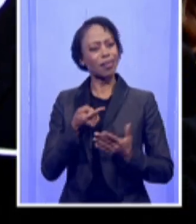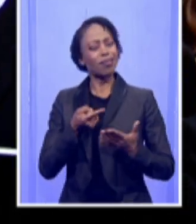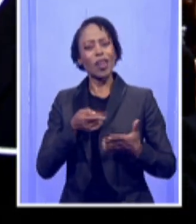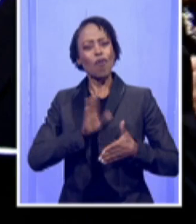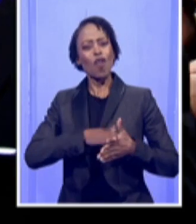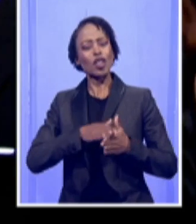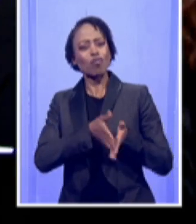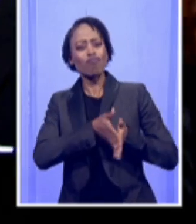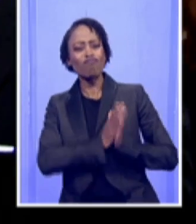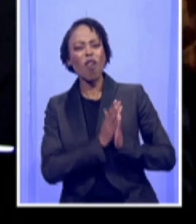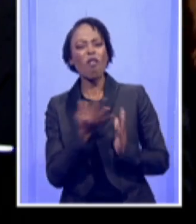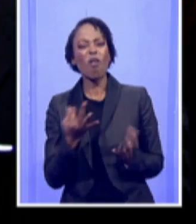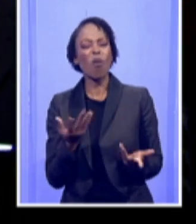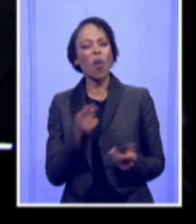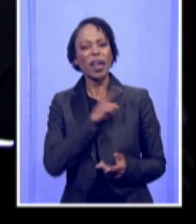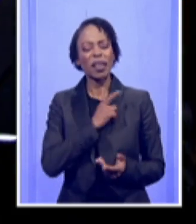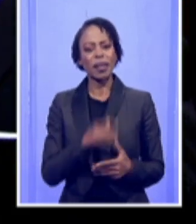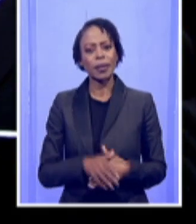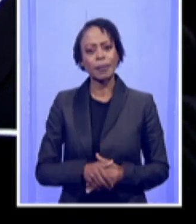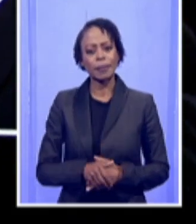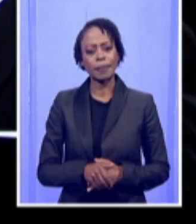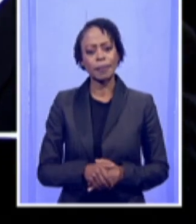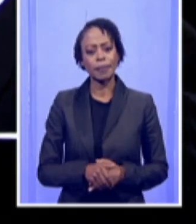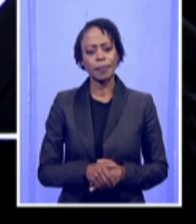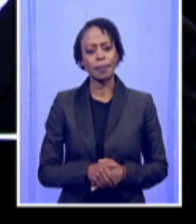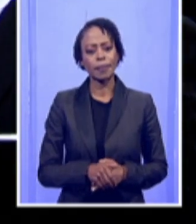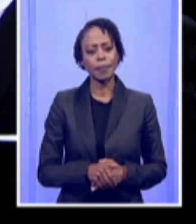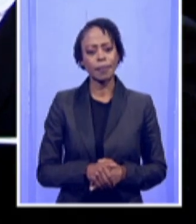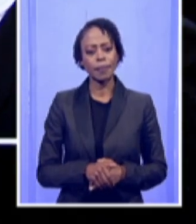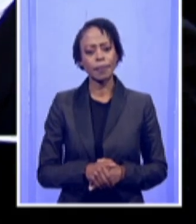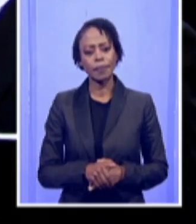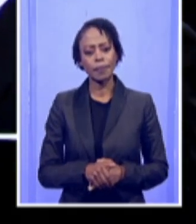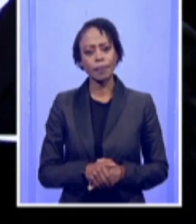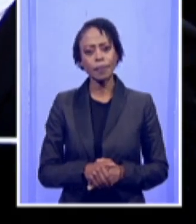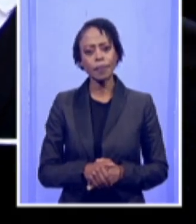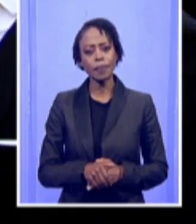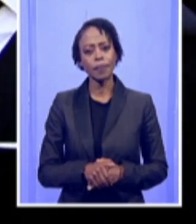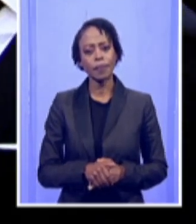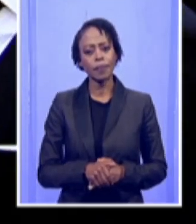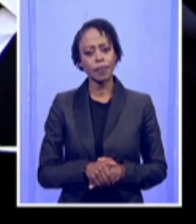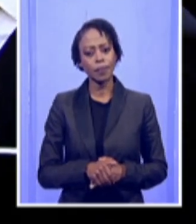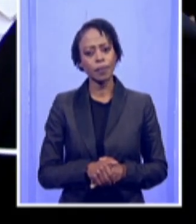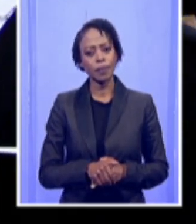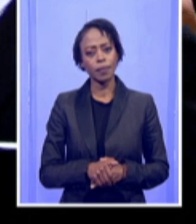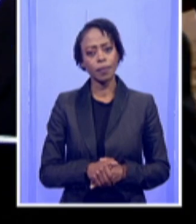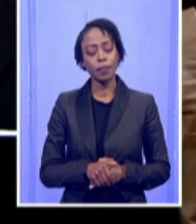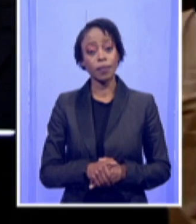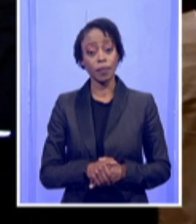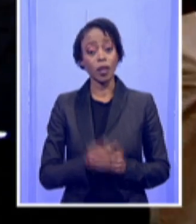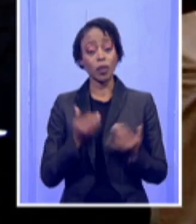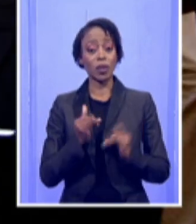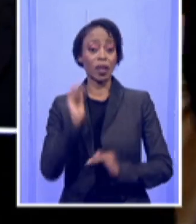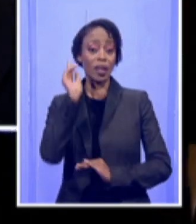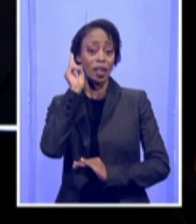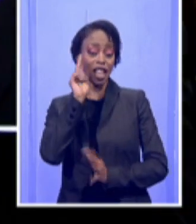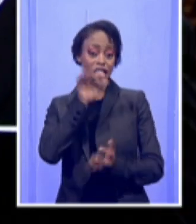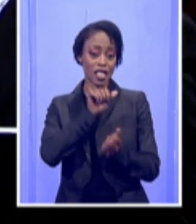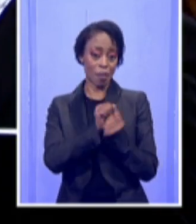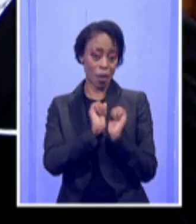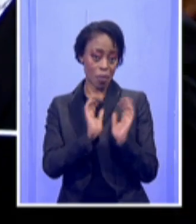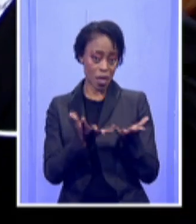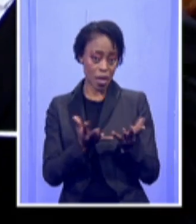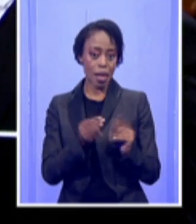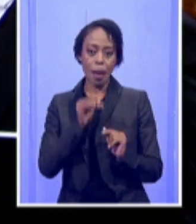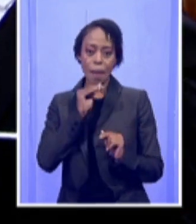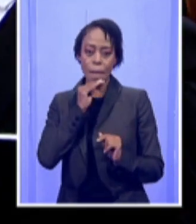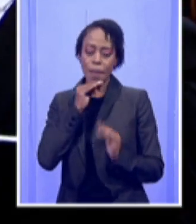to appeal this judgment made earlier today. Well, what we heard today was just a summary of the judgment. So we will study the